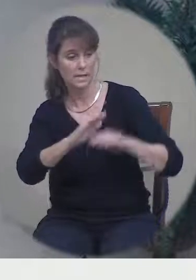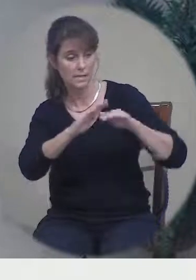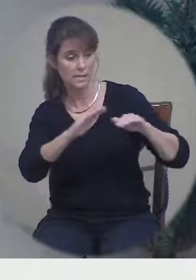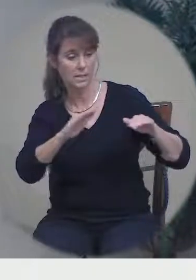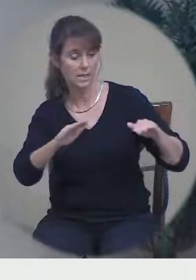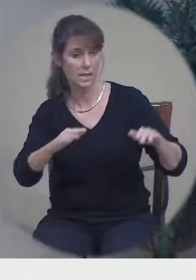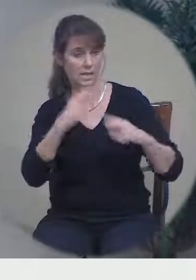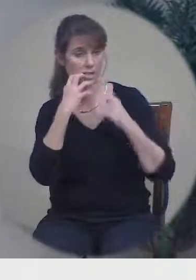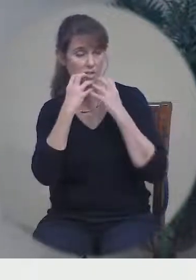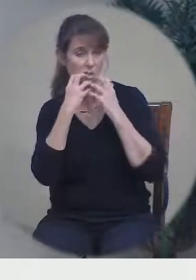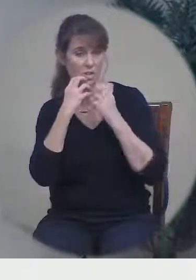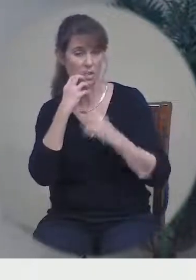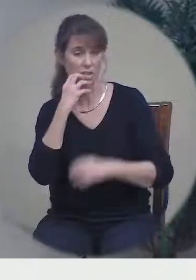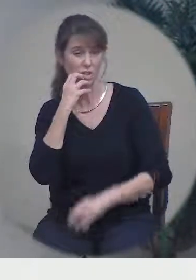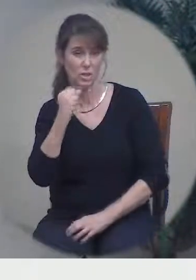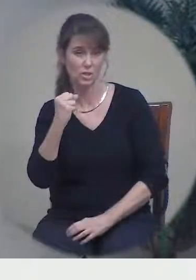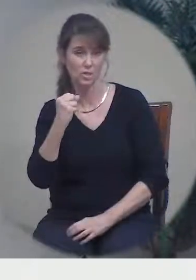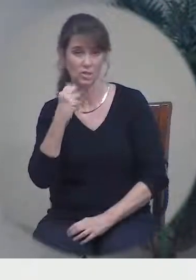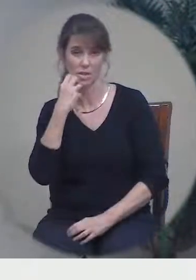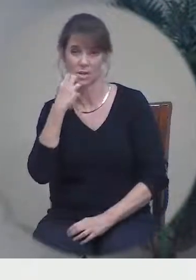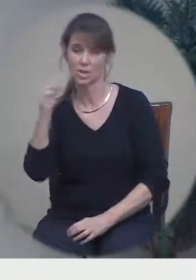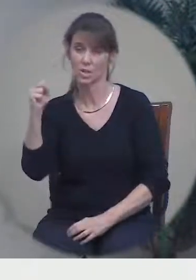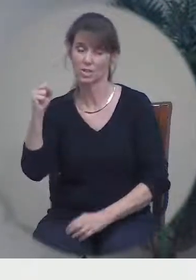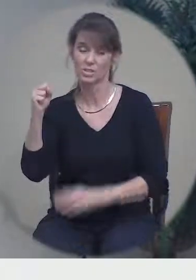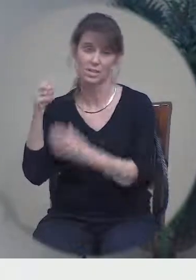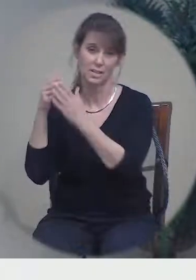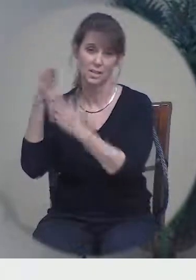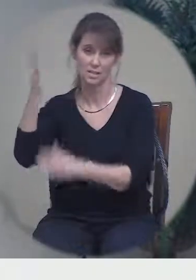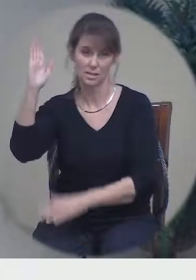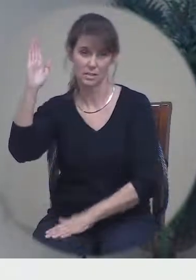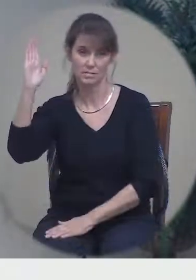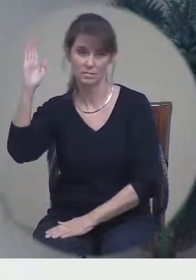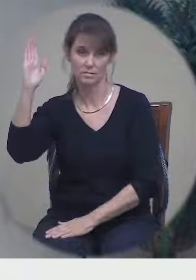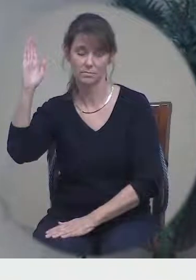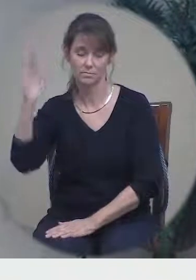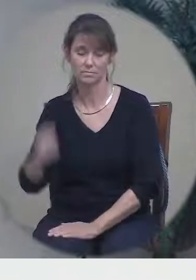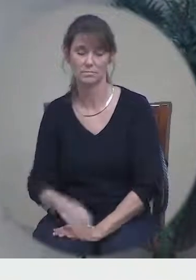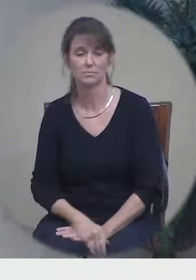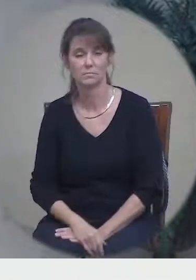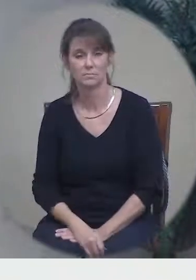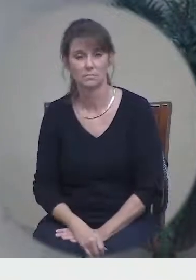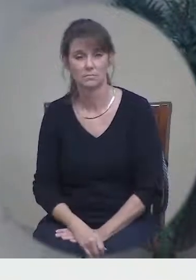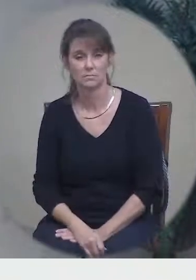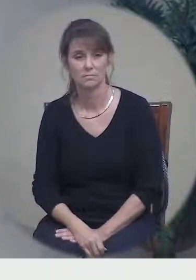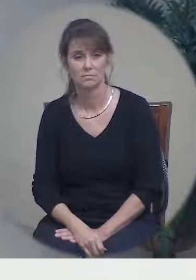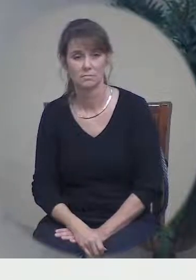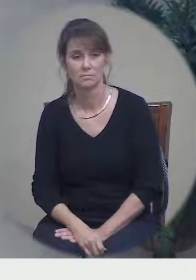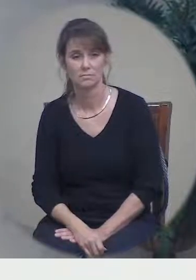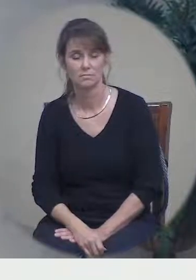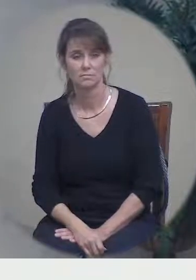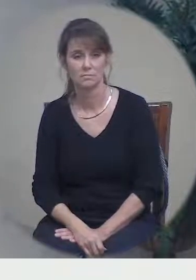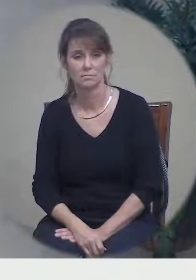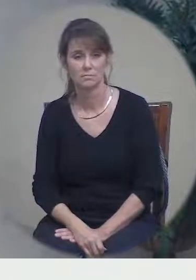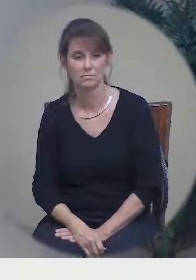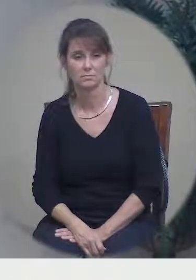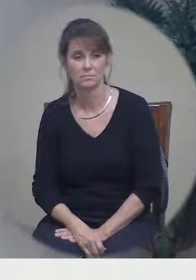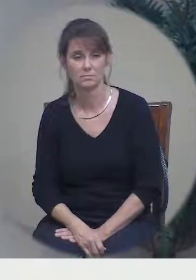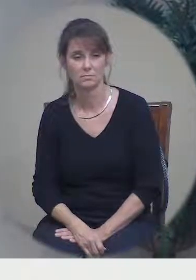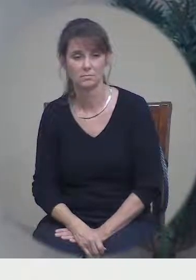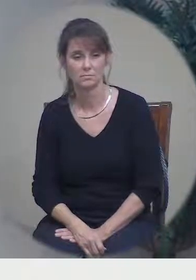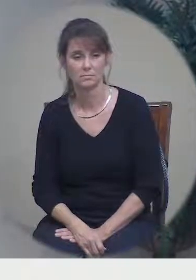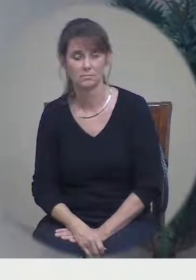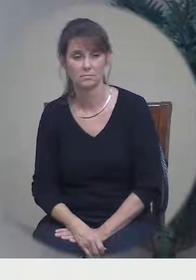to an Egyptian, and their child gets in a struggle with someone else, and in the midst of that struggle, he curses God. And the people